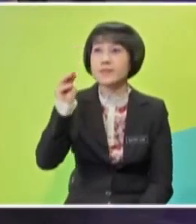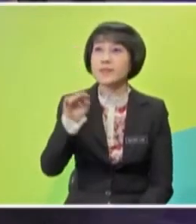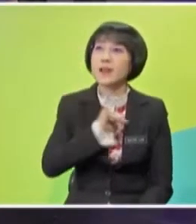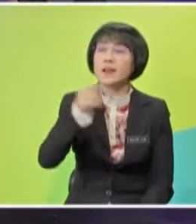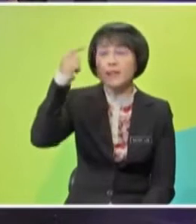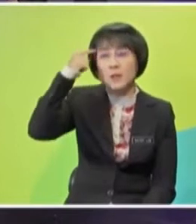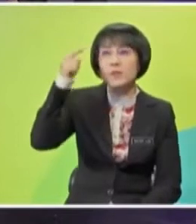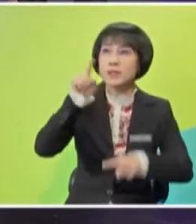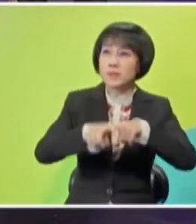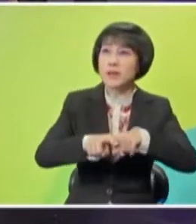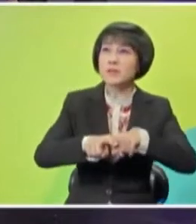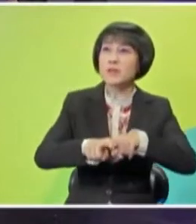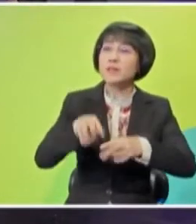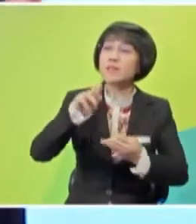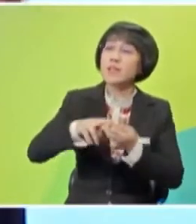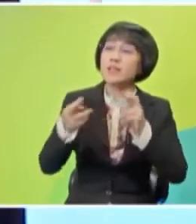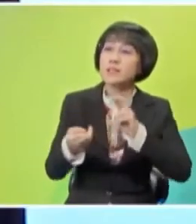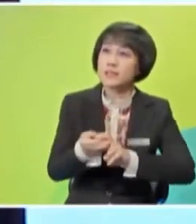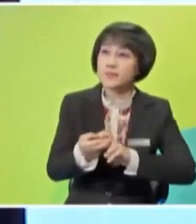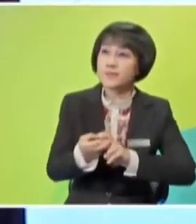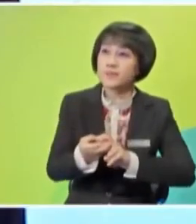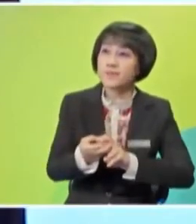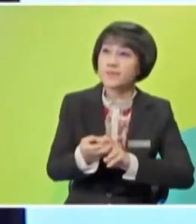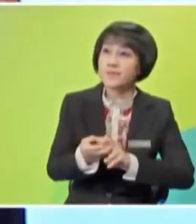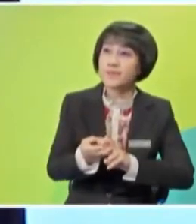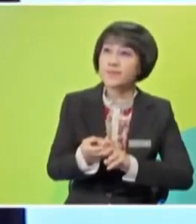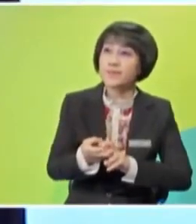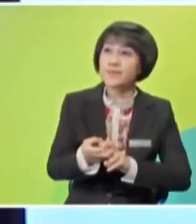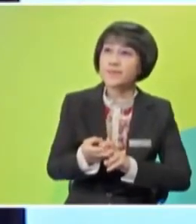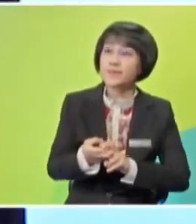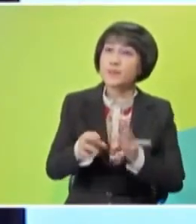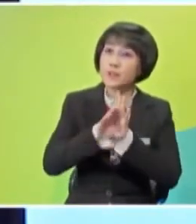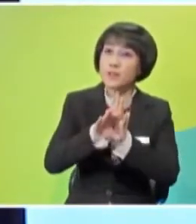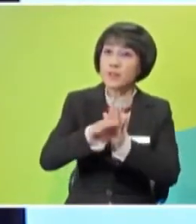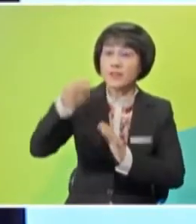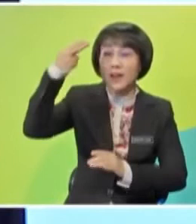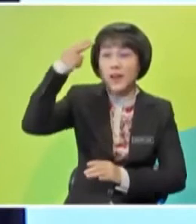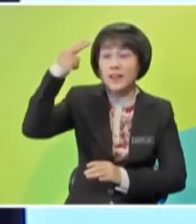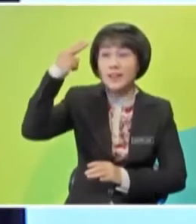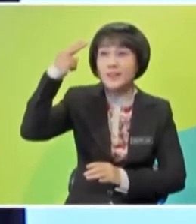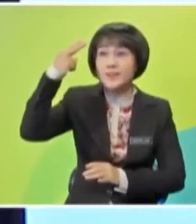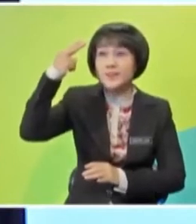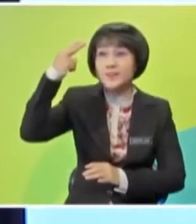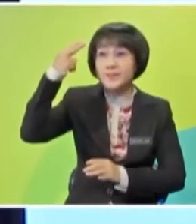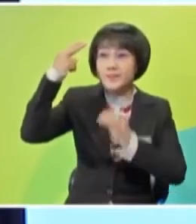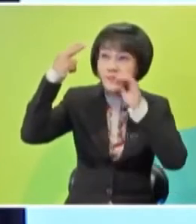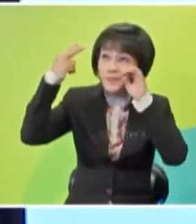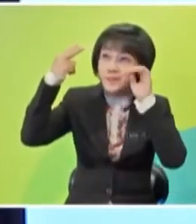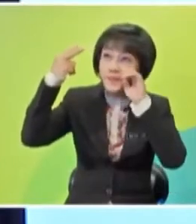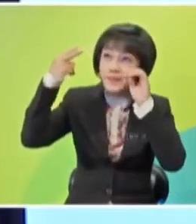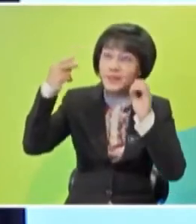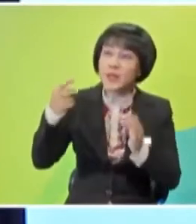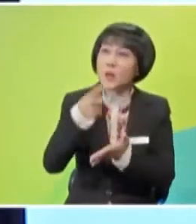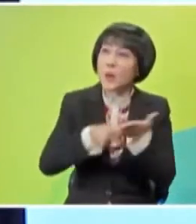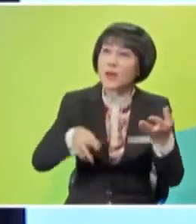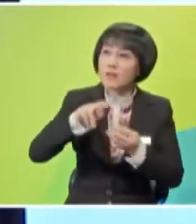relationship that, for example, if Mr. Hanin, you are the one in that situation, what kind of relationship you have with Mark. Is